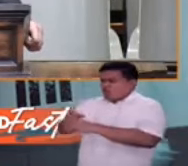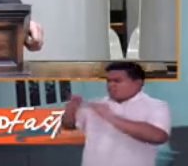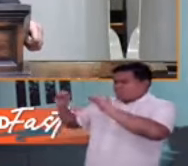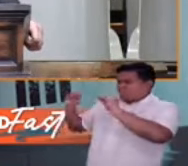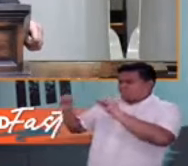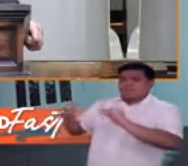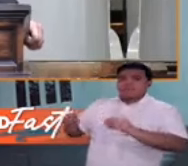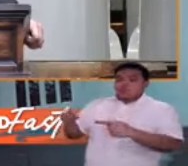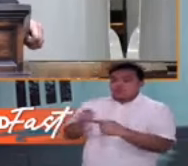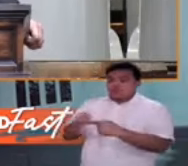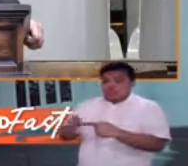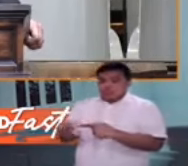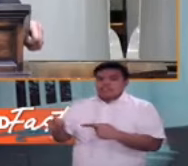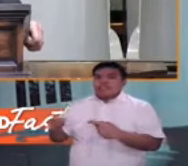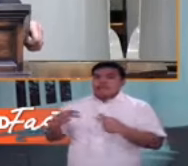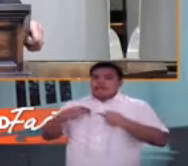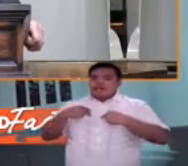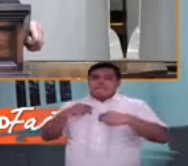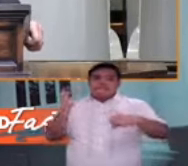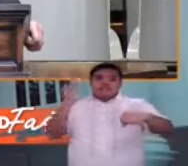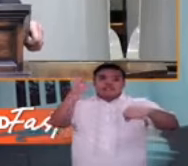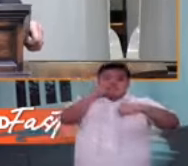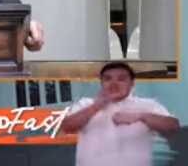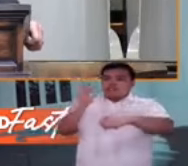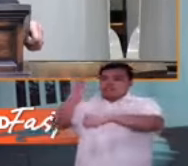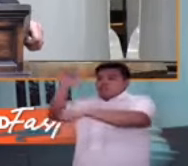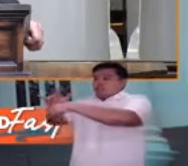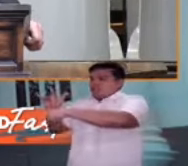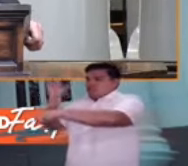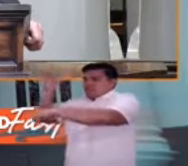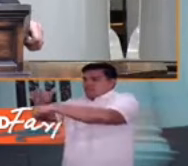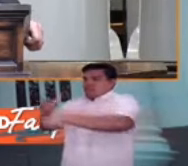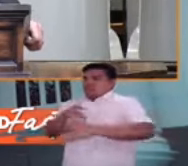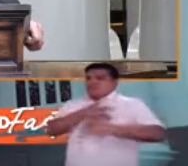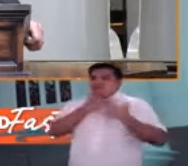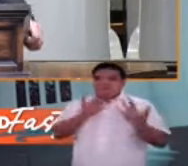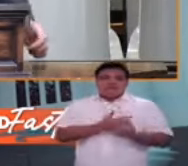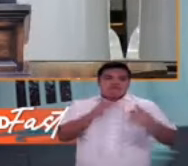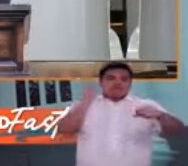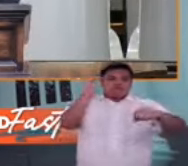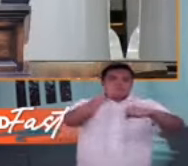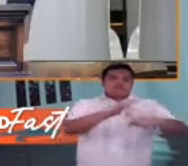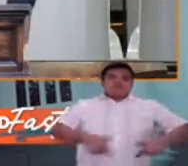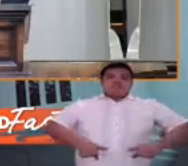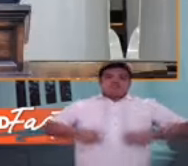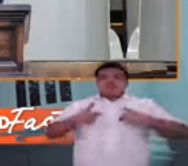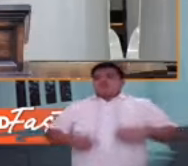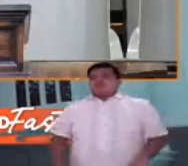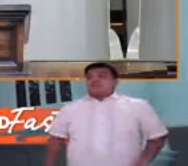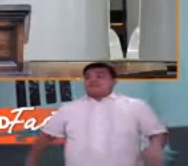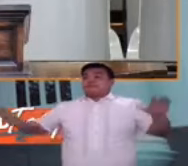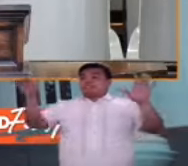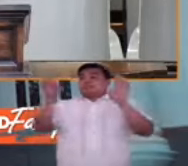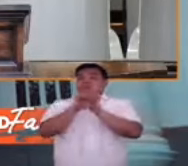To train can also mean to touch the palate. Unsa man sa ato bitaw kanang mukha unta?